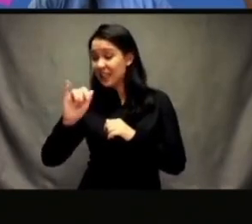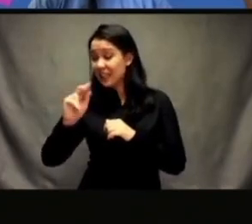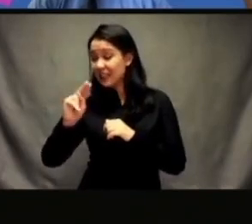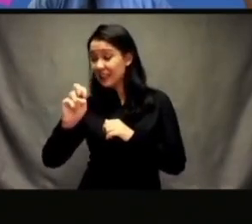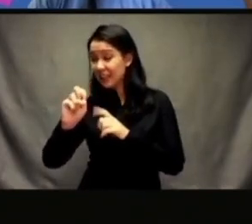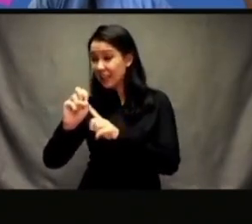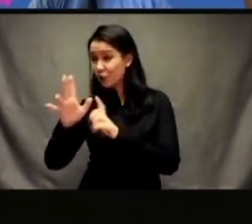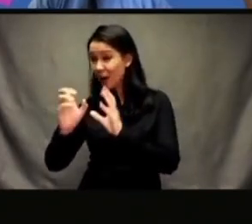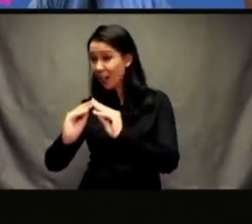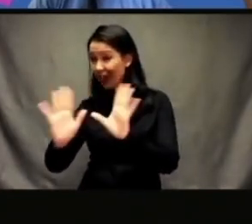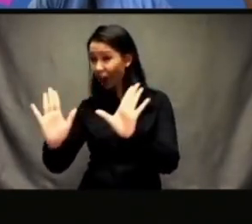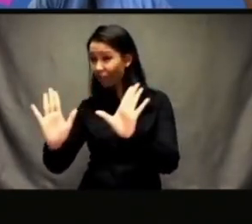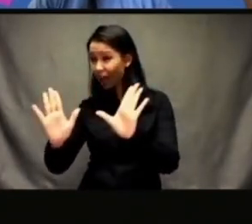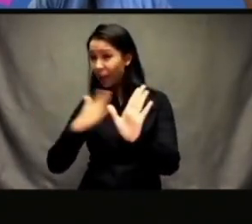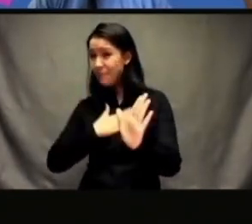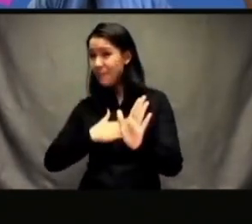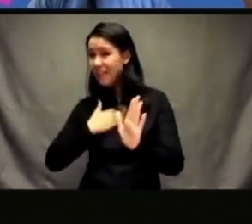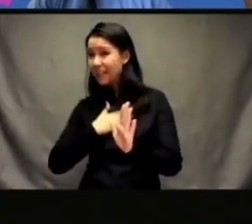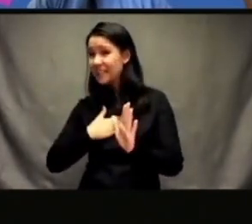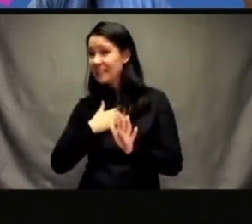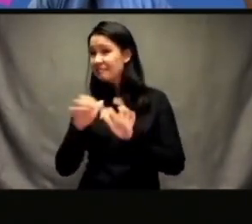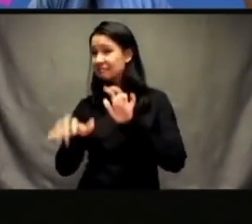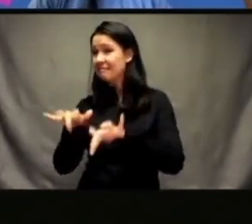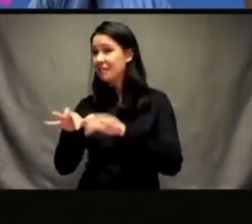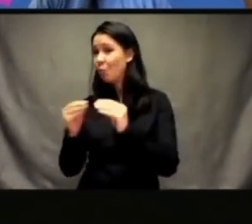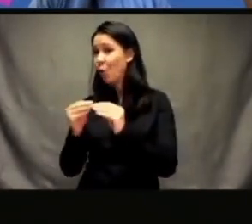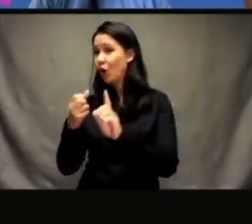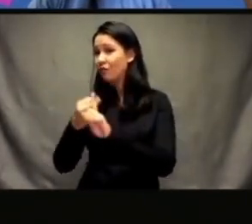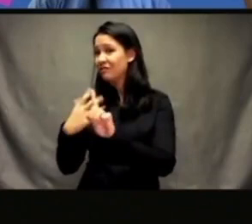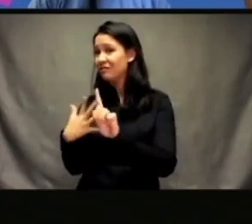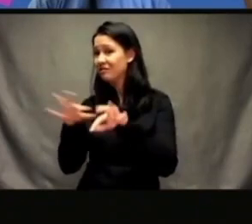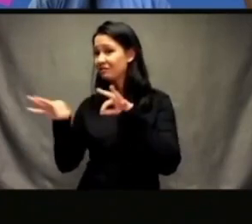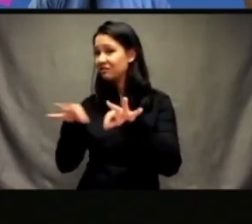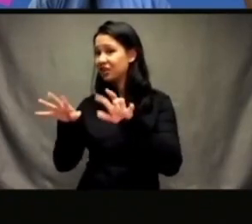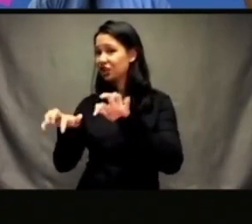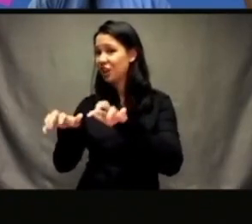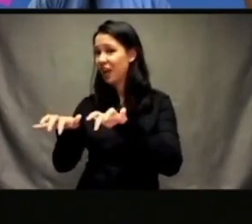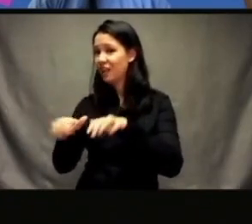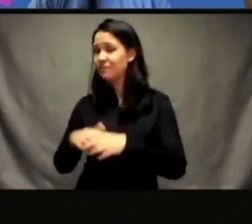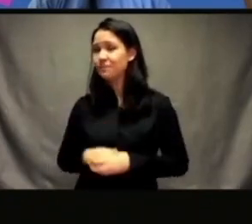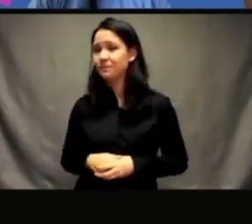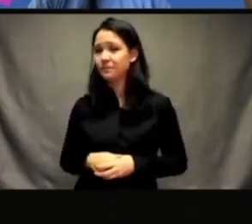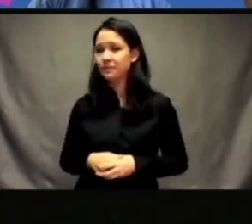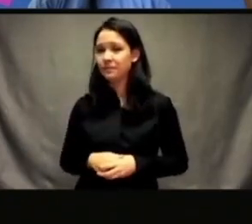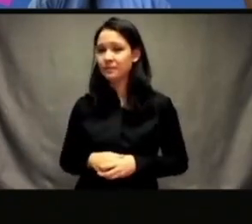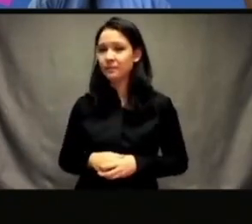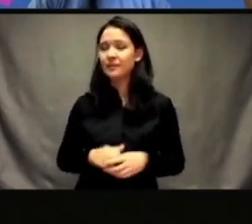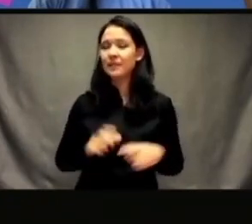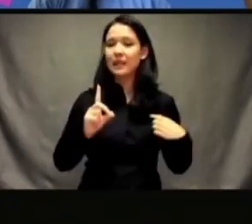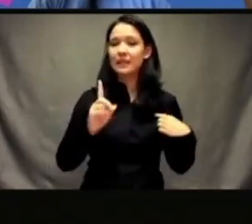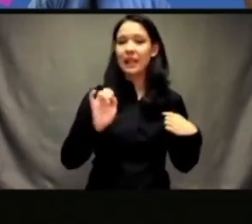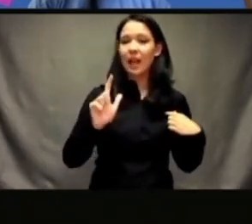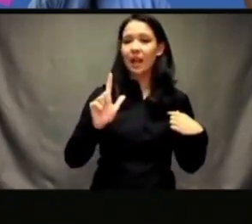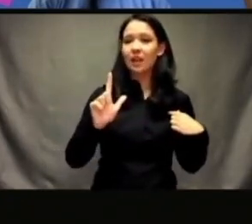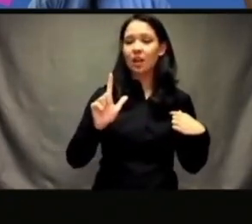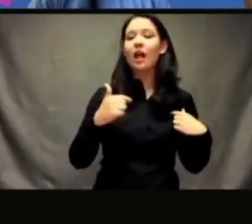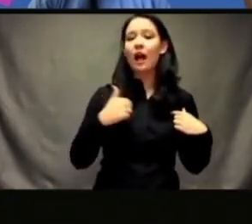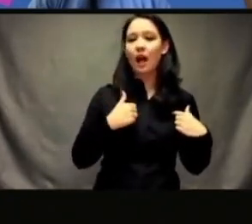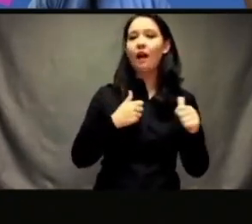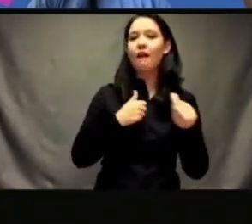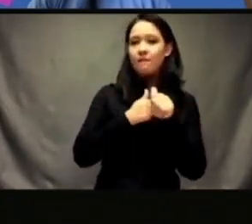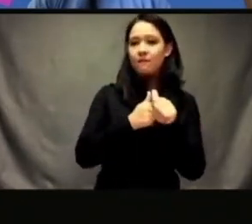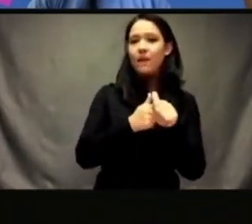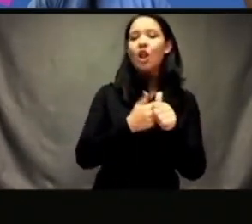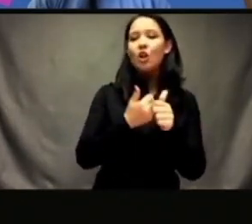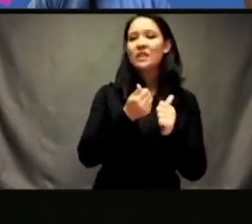to clarify, please feel free to put some information in the chat. I have followed several tutorials